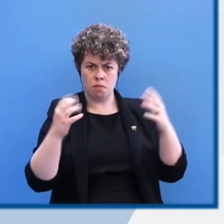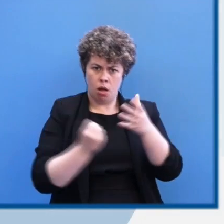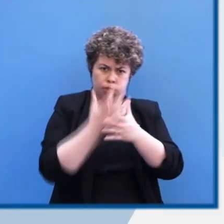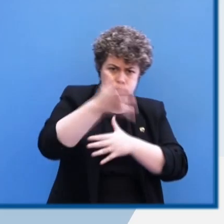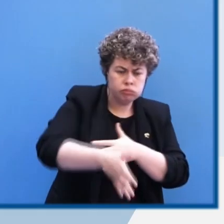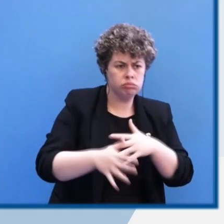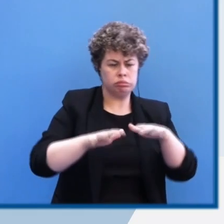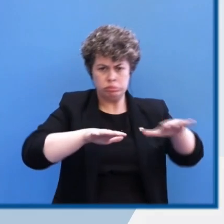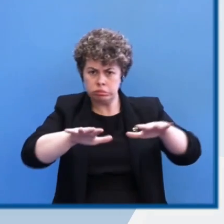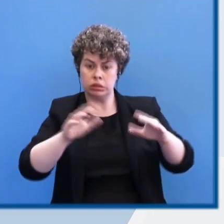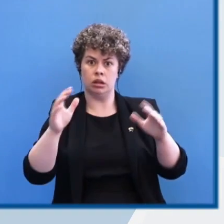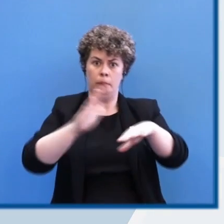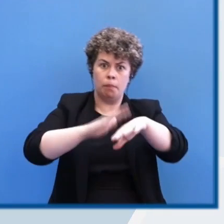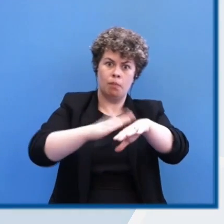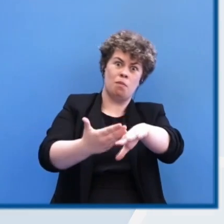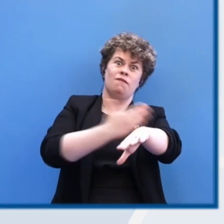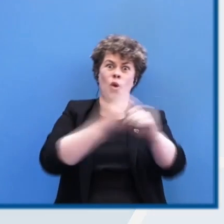warning systems?